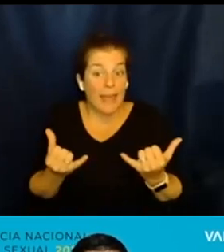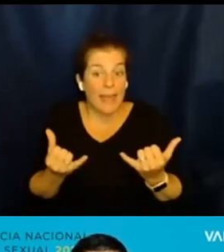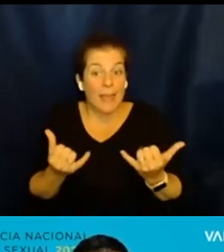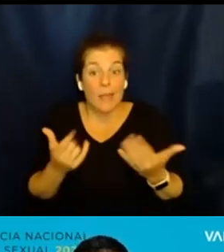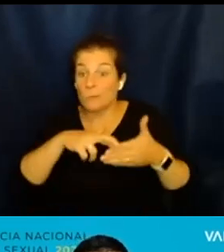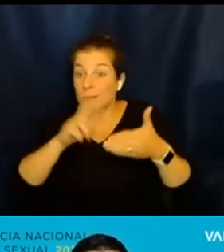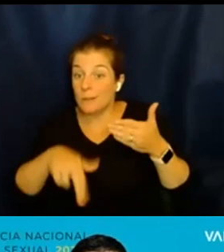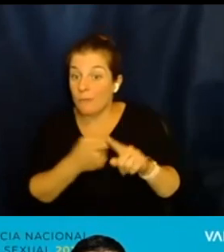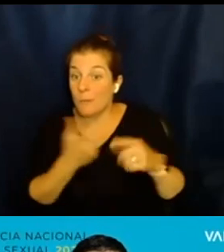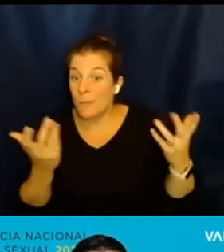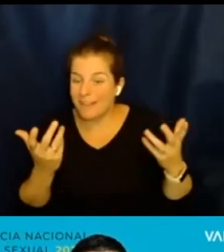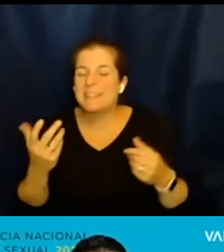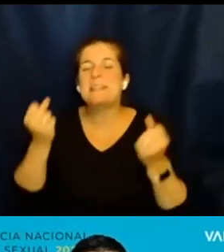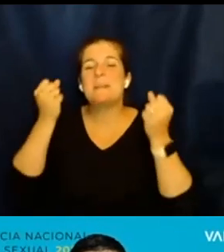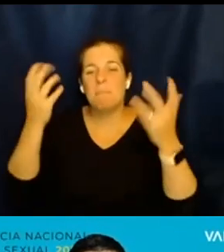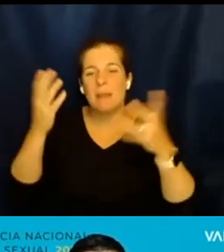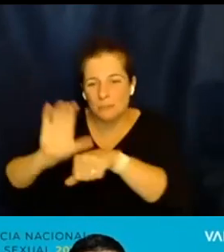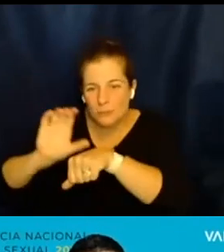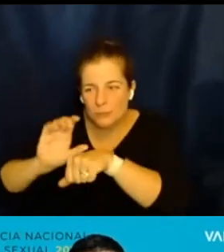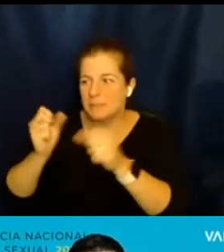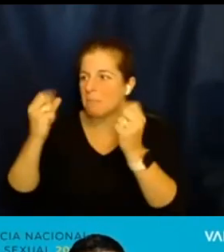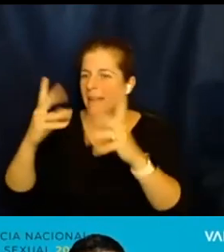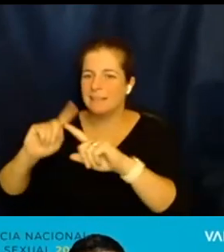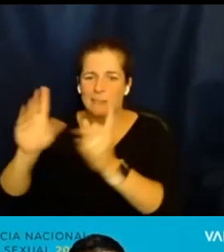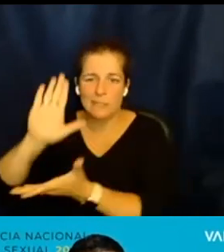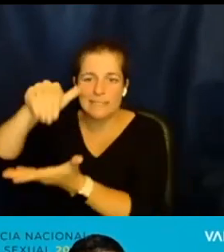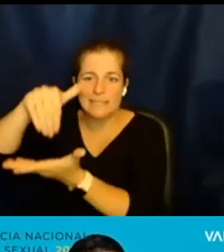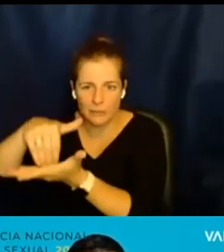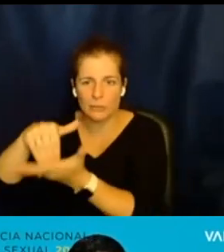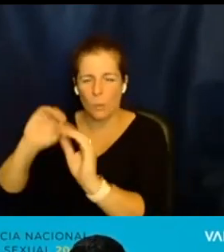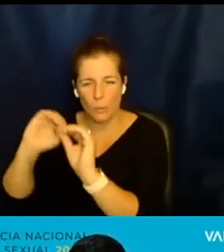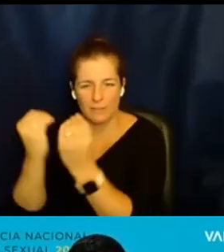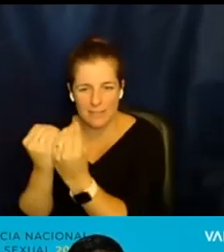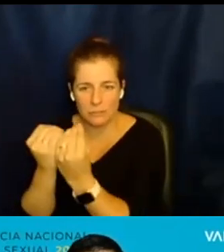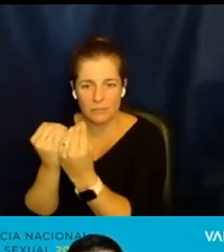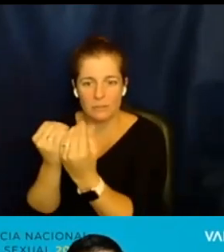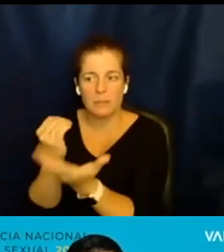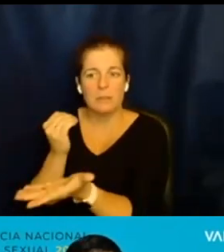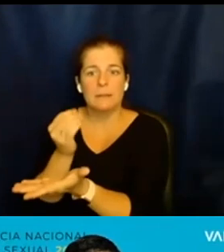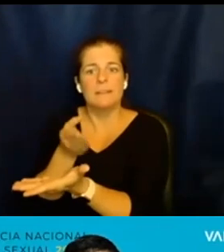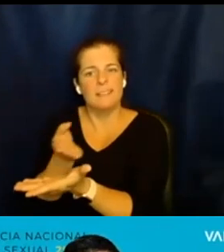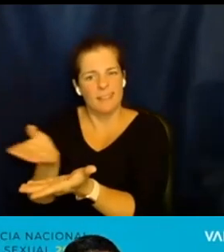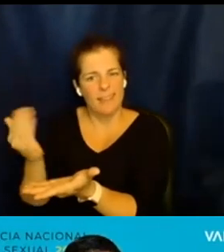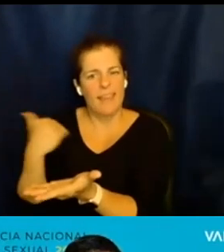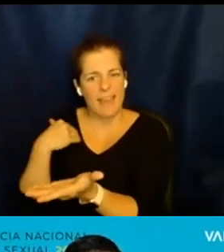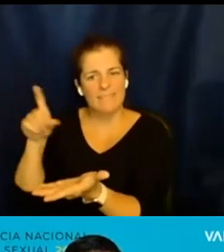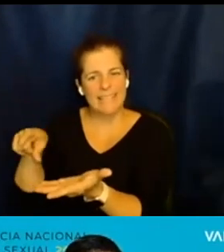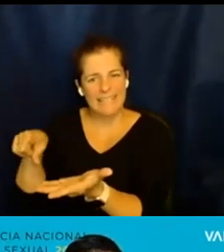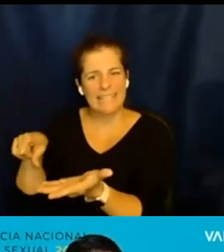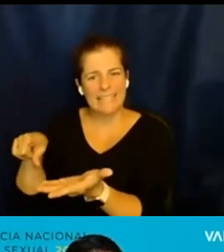many churches, many different centers hadn't had the need to